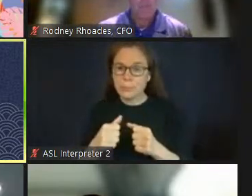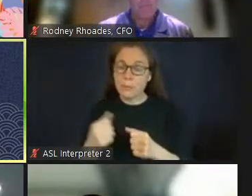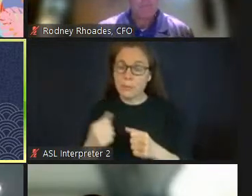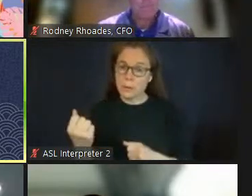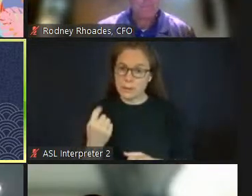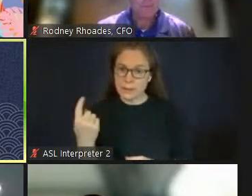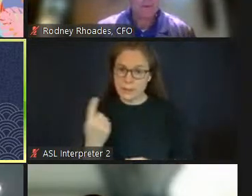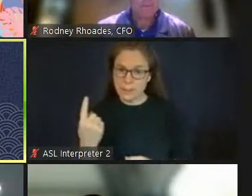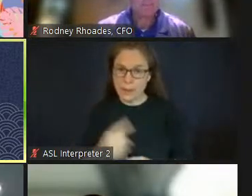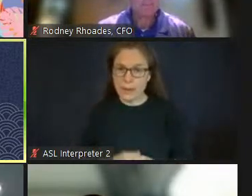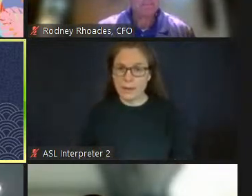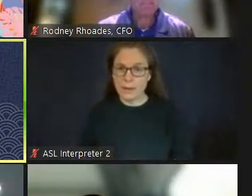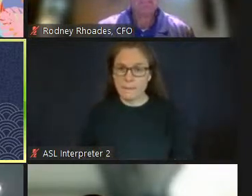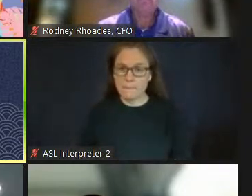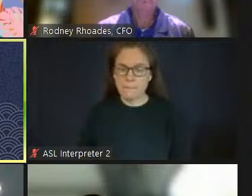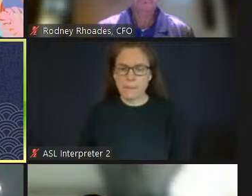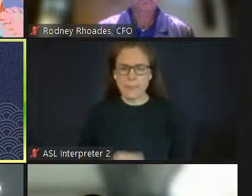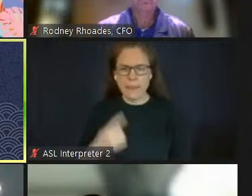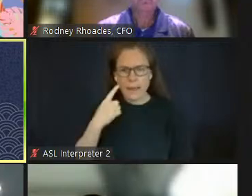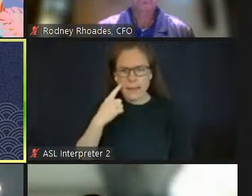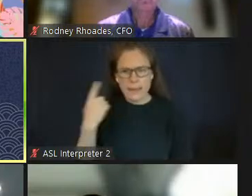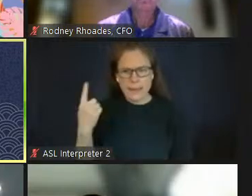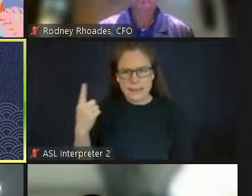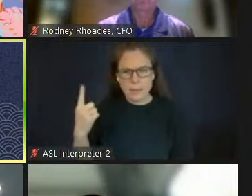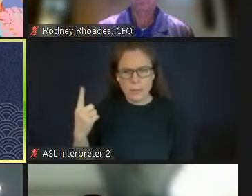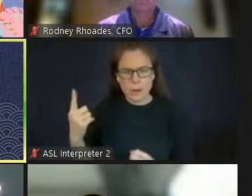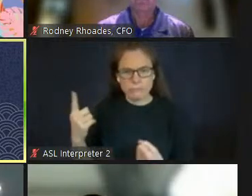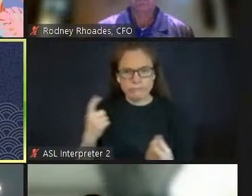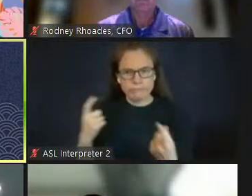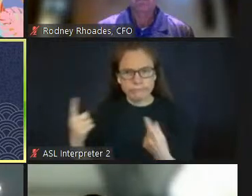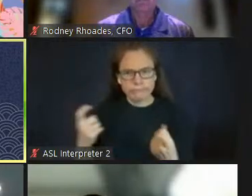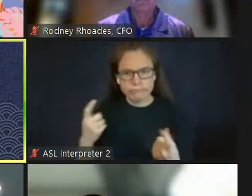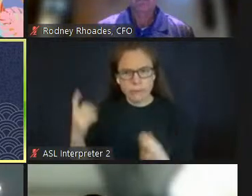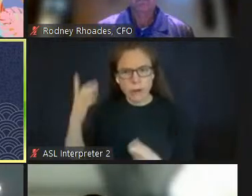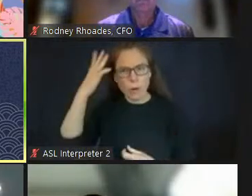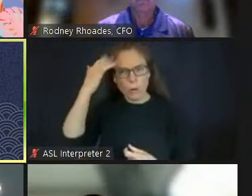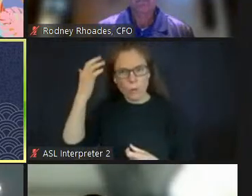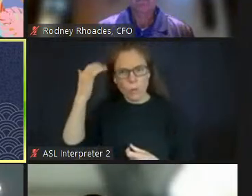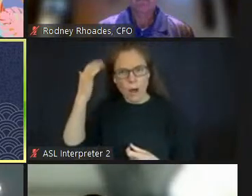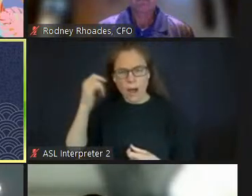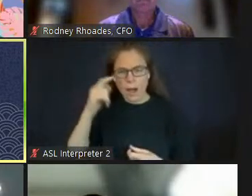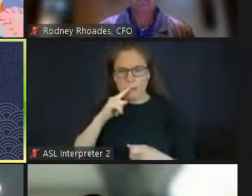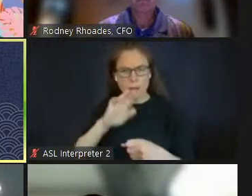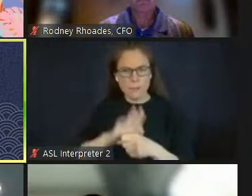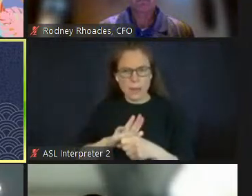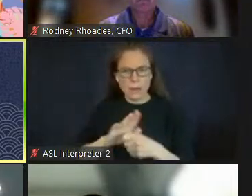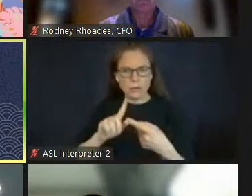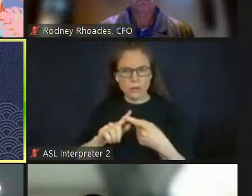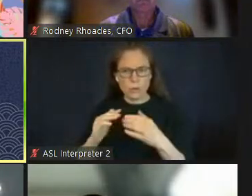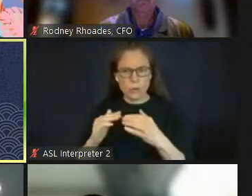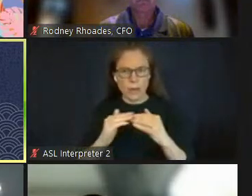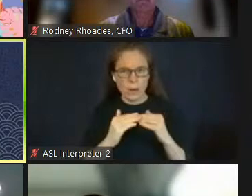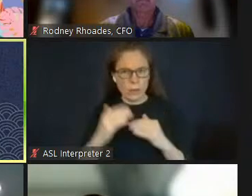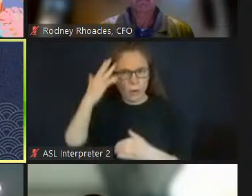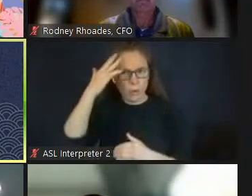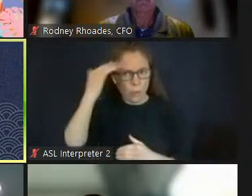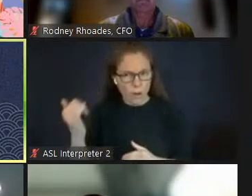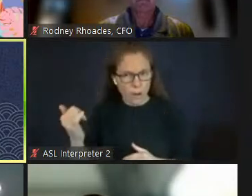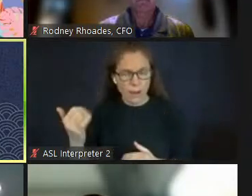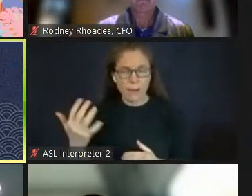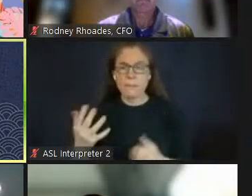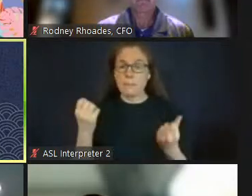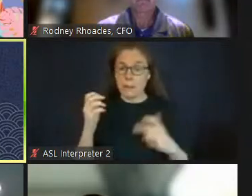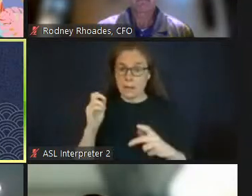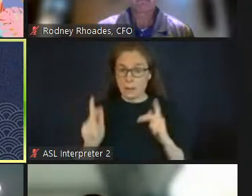I believe in our budget process is coming up around why are we investing in equity? And I think many in our county and